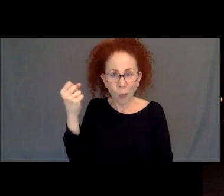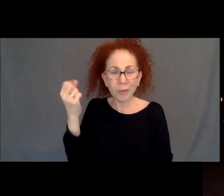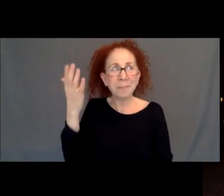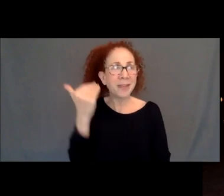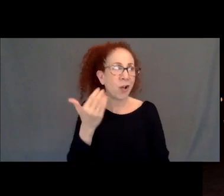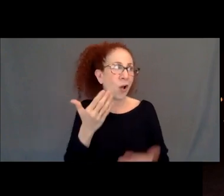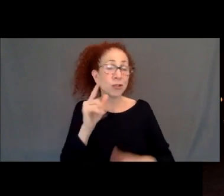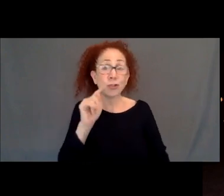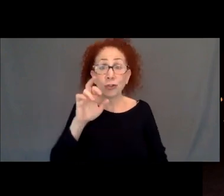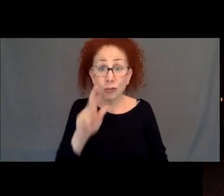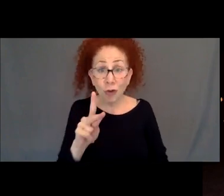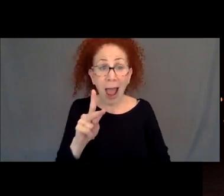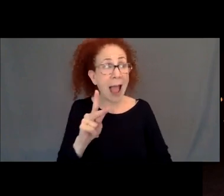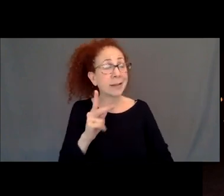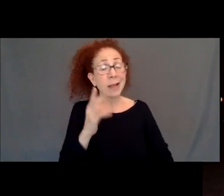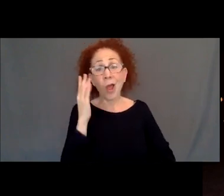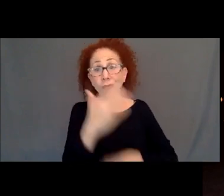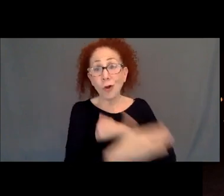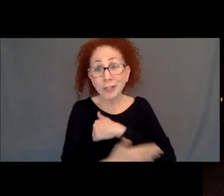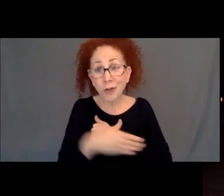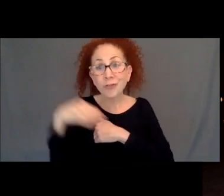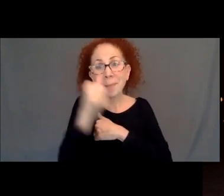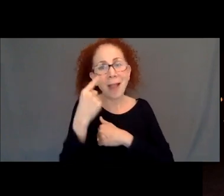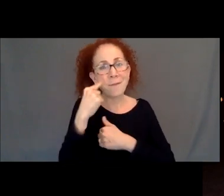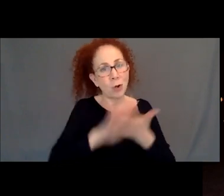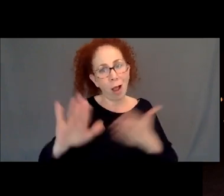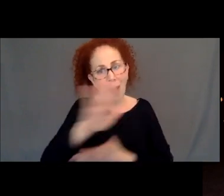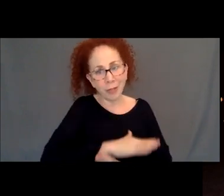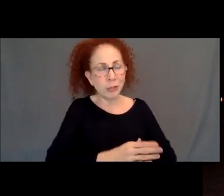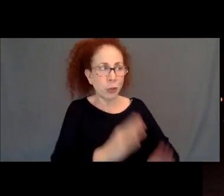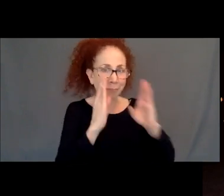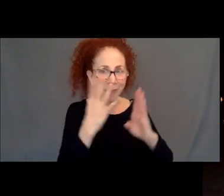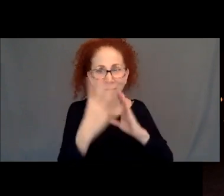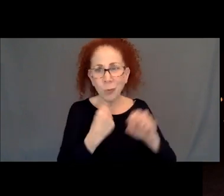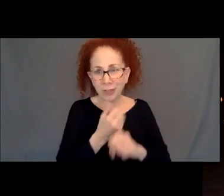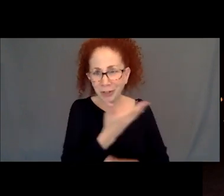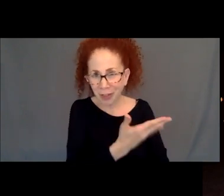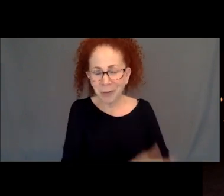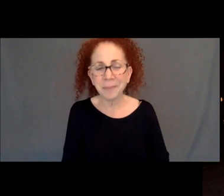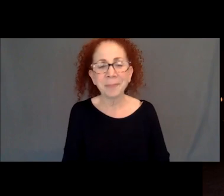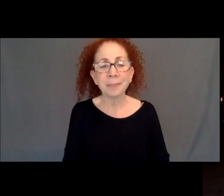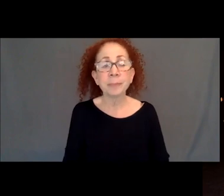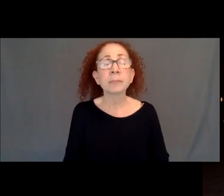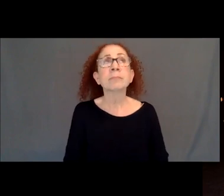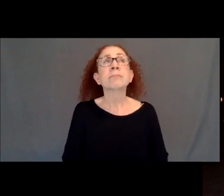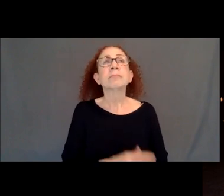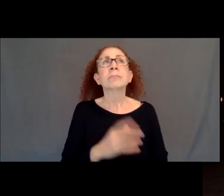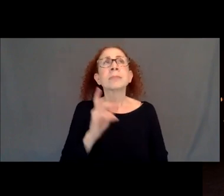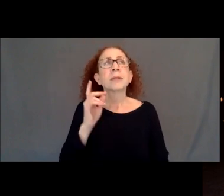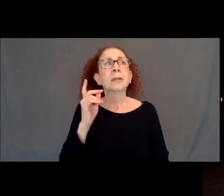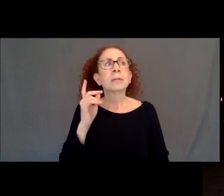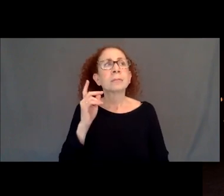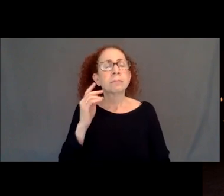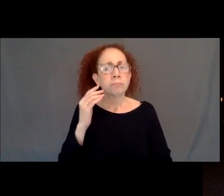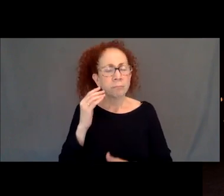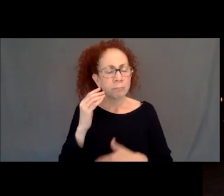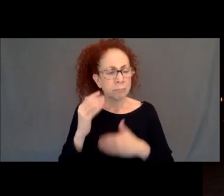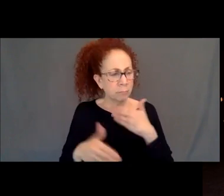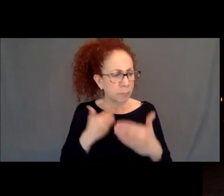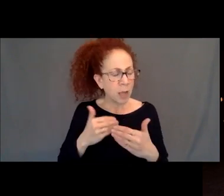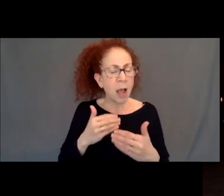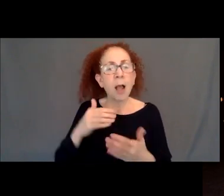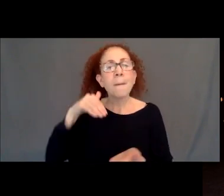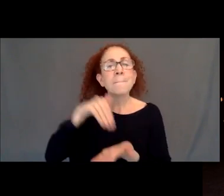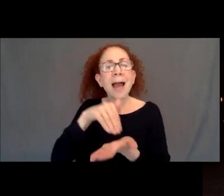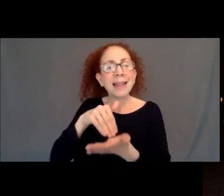because track and cross country was paying for everything. So I went to school for that. And then it wasn't until I started picking up a